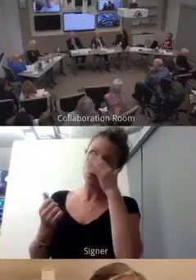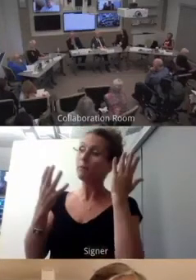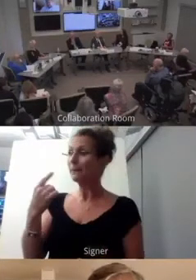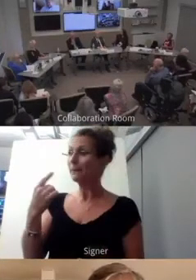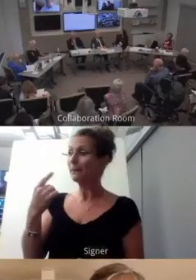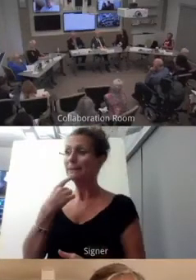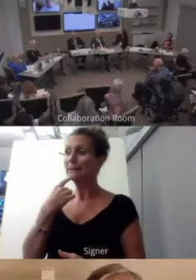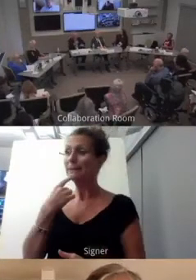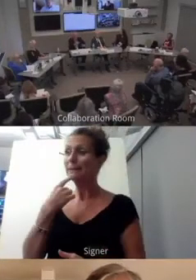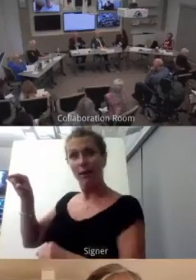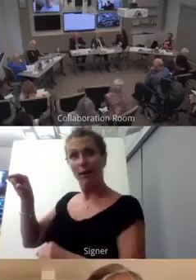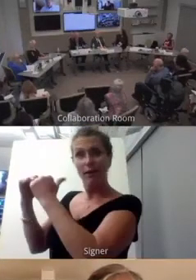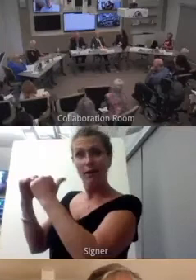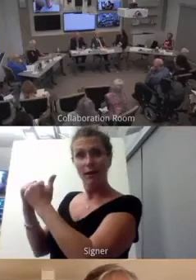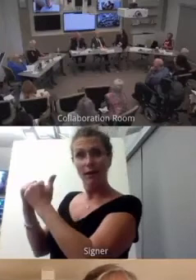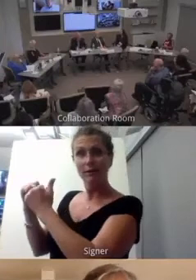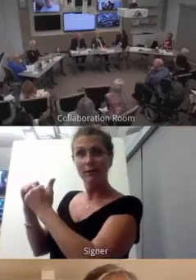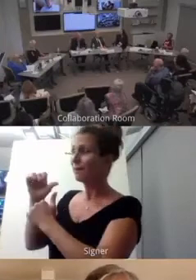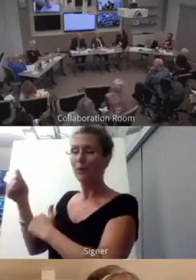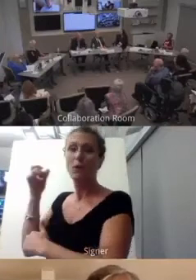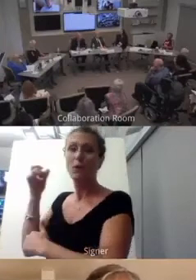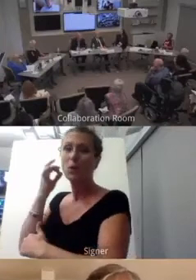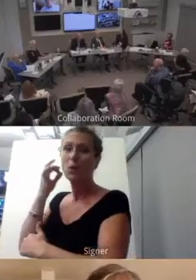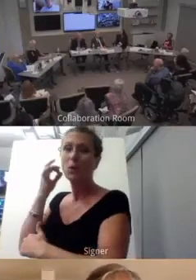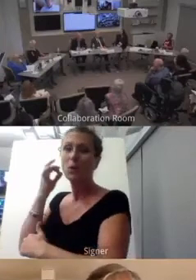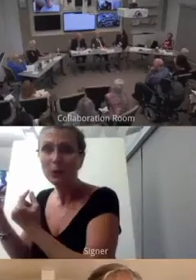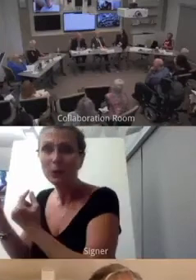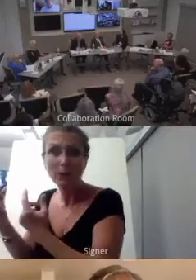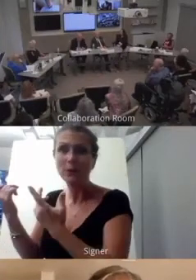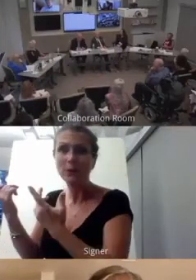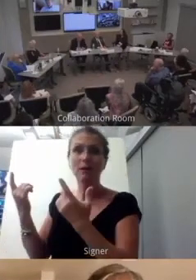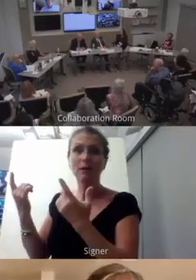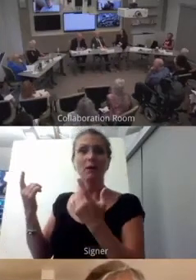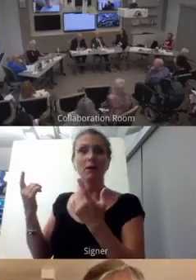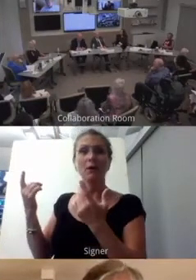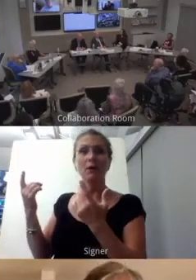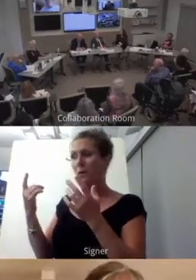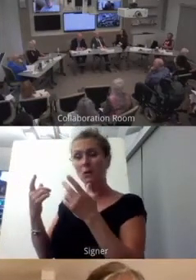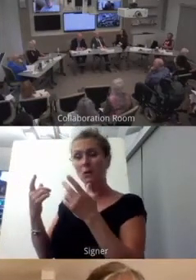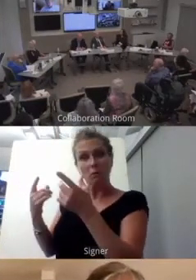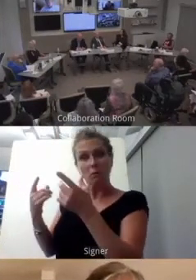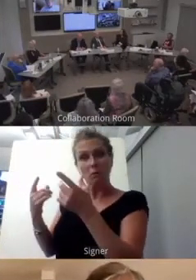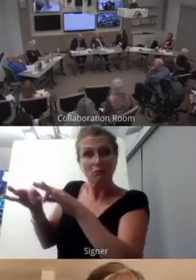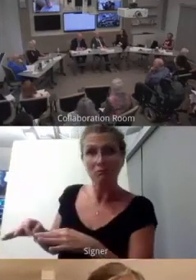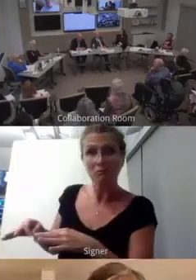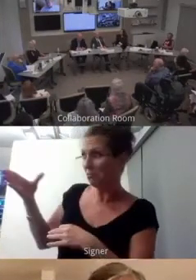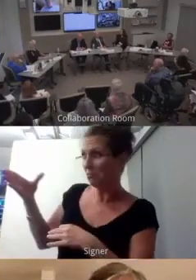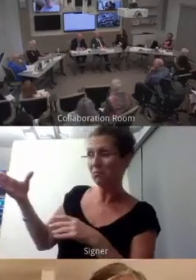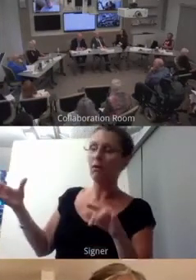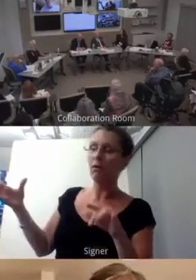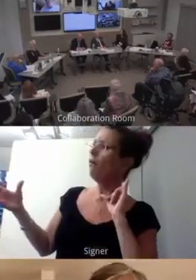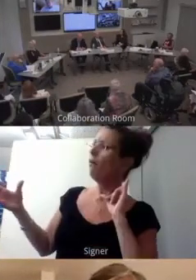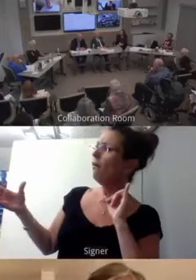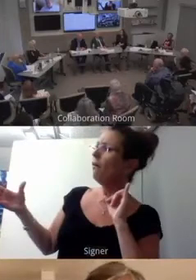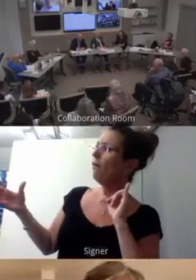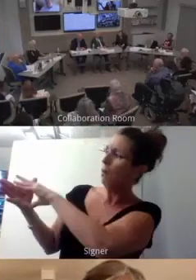make itself compliant, it's a very useful public outreach service.